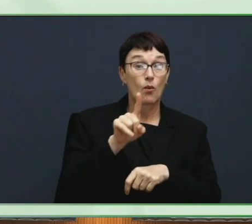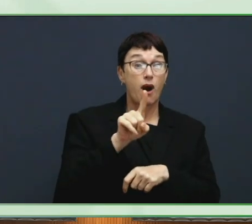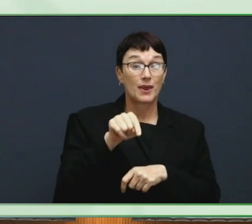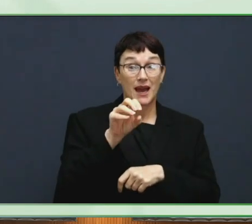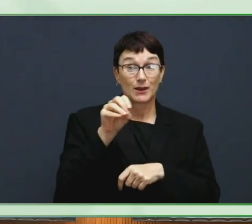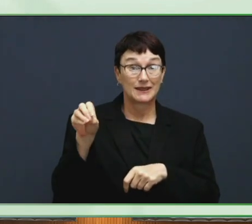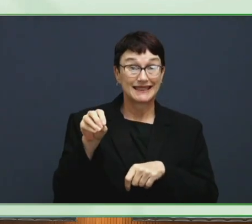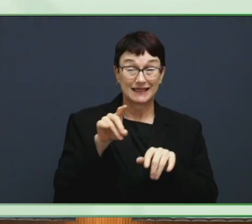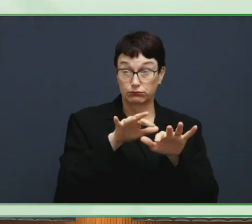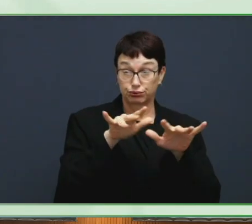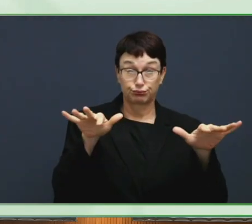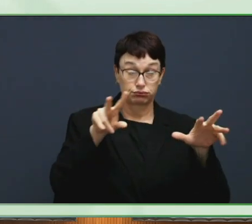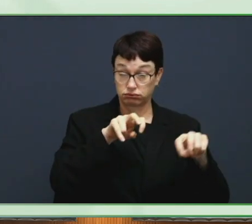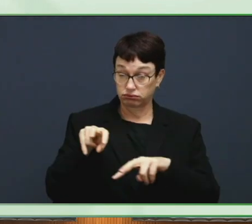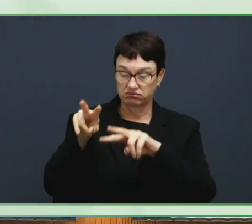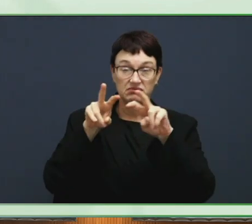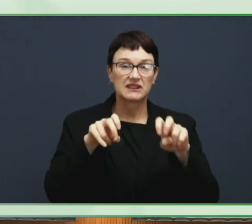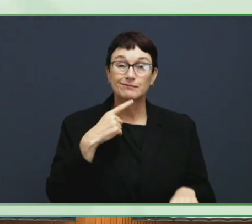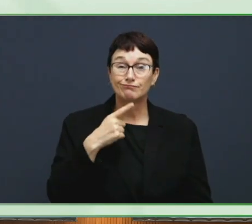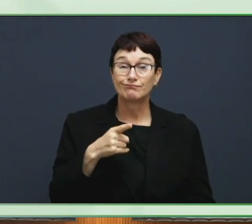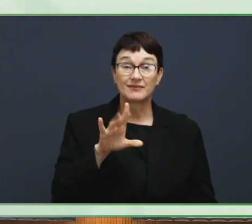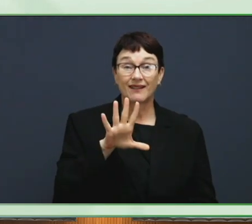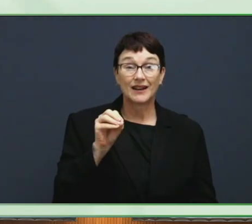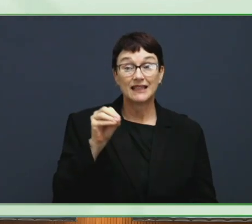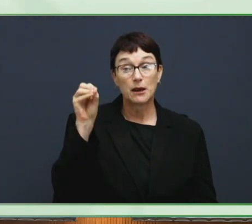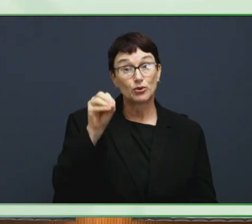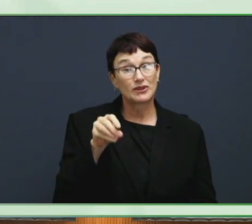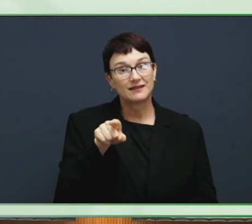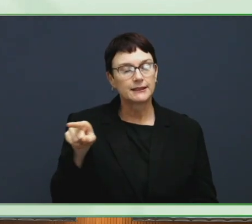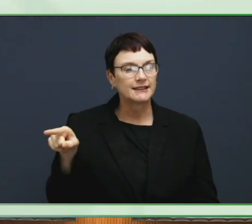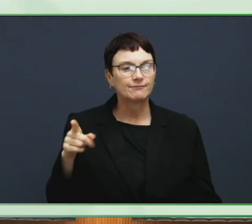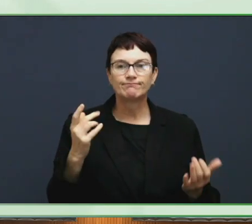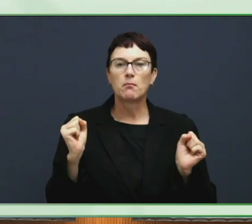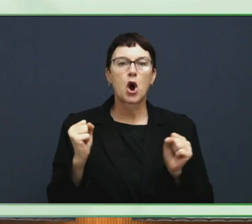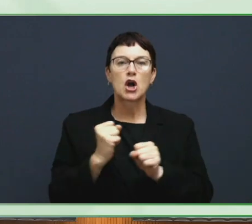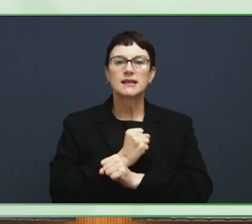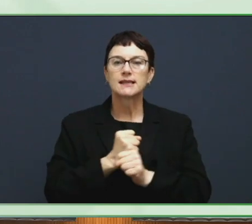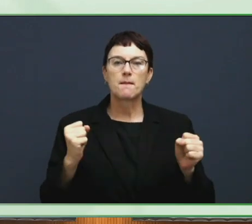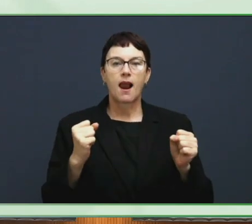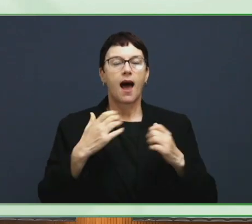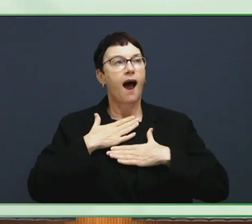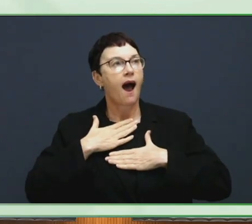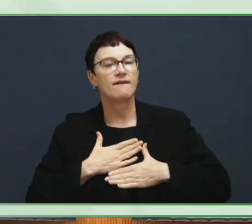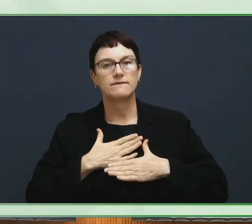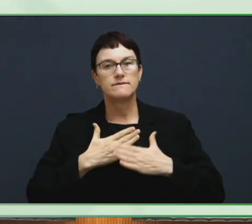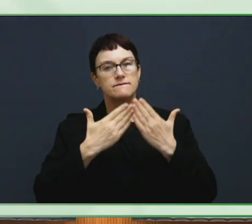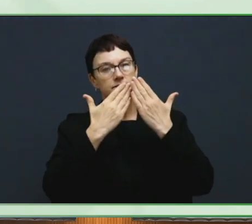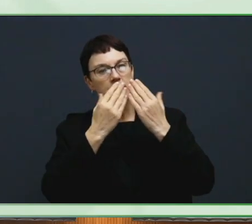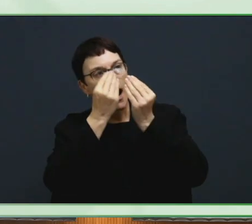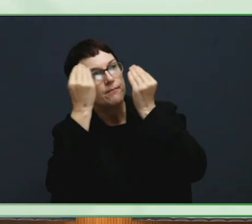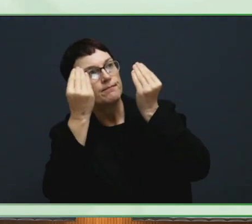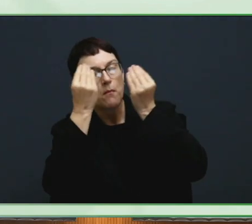half could not continue their education at the level they wish. And among